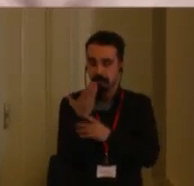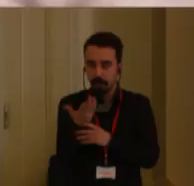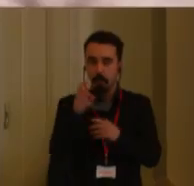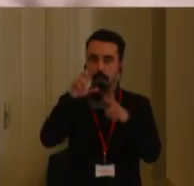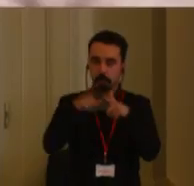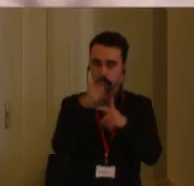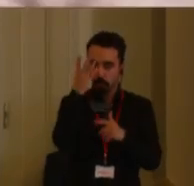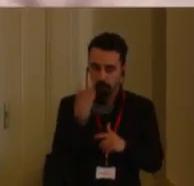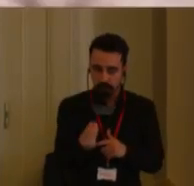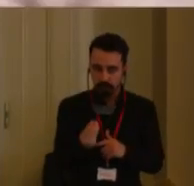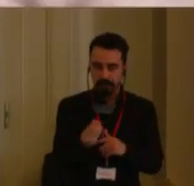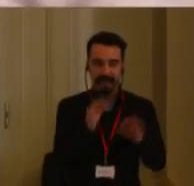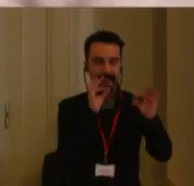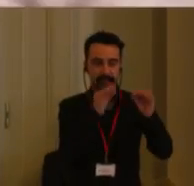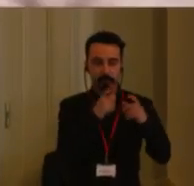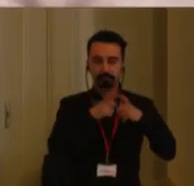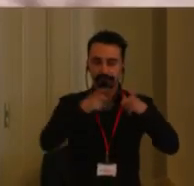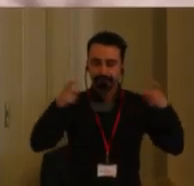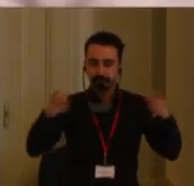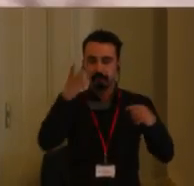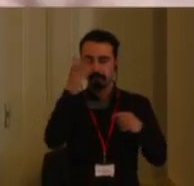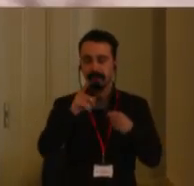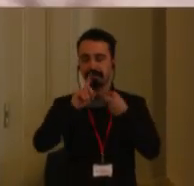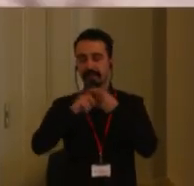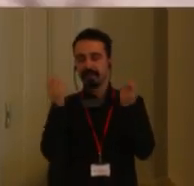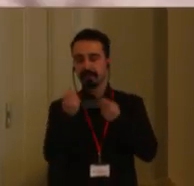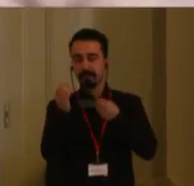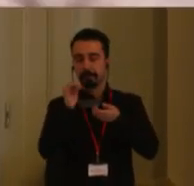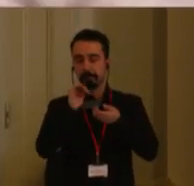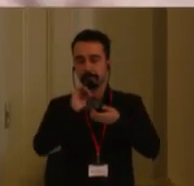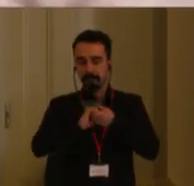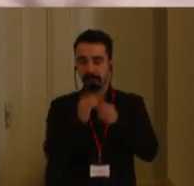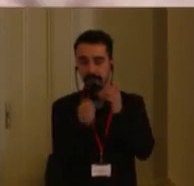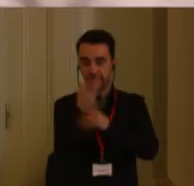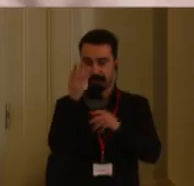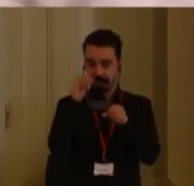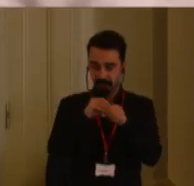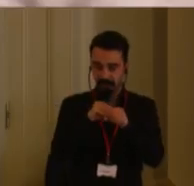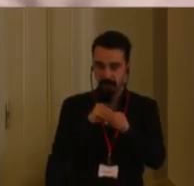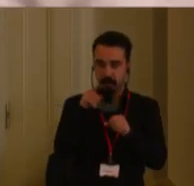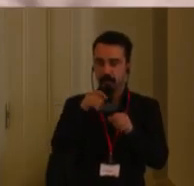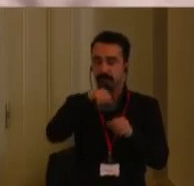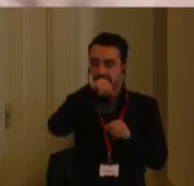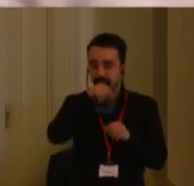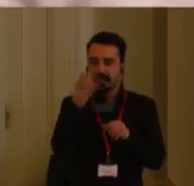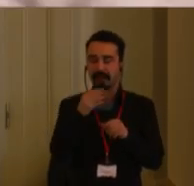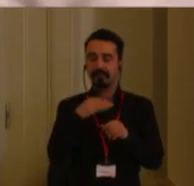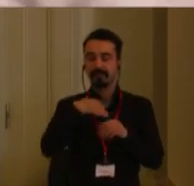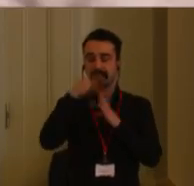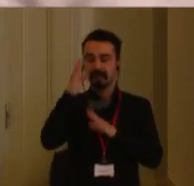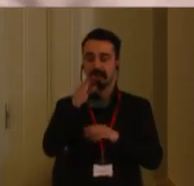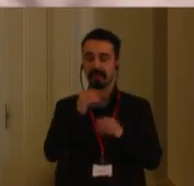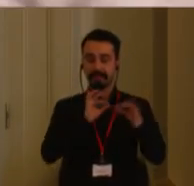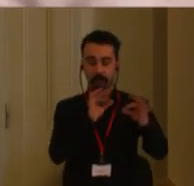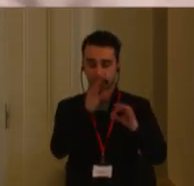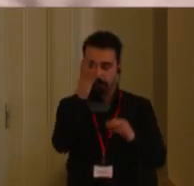and collaborative action. I trust that this report will prompt further discussion and provide an informed platform for young people